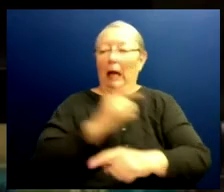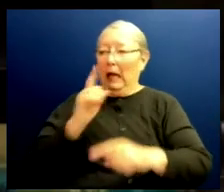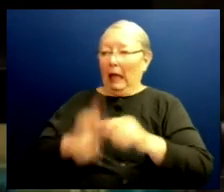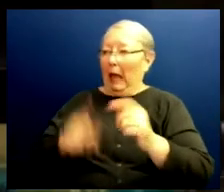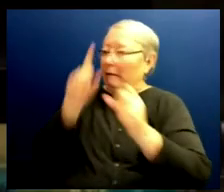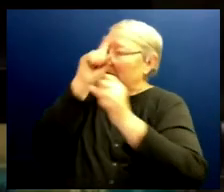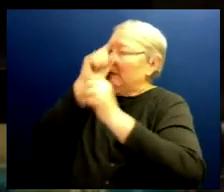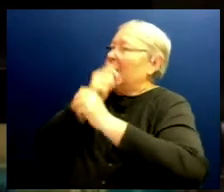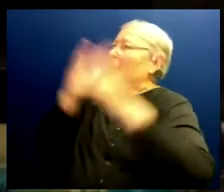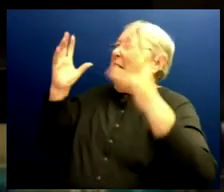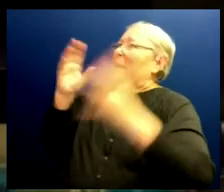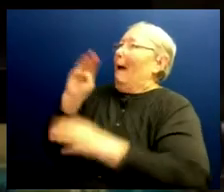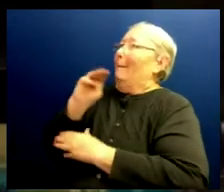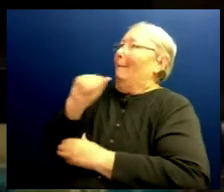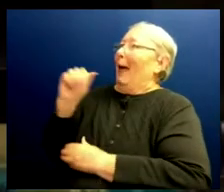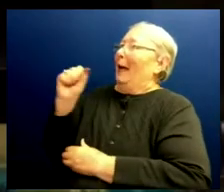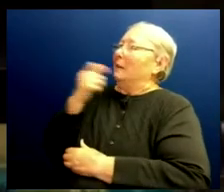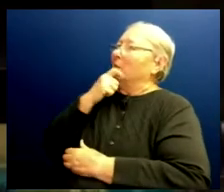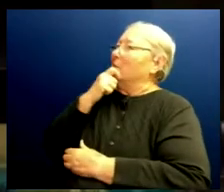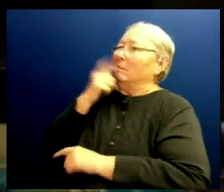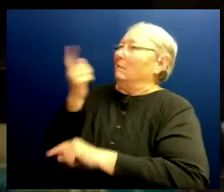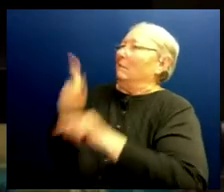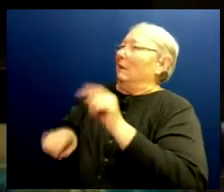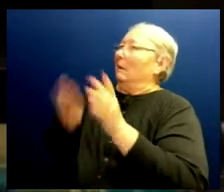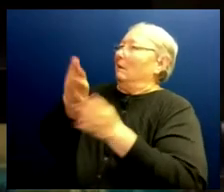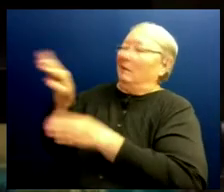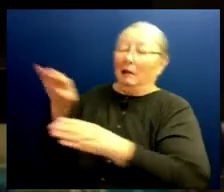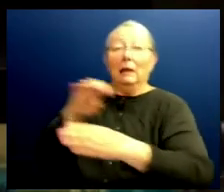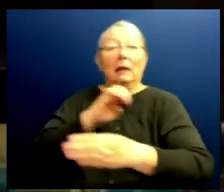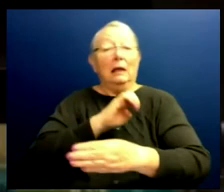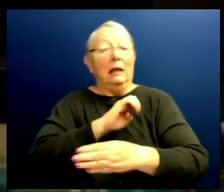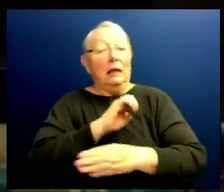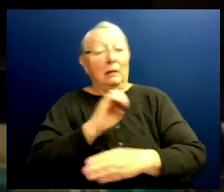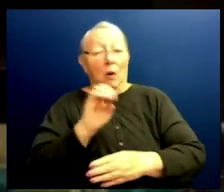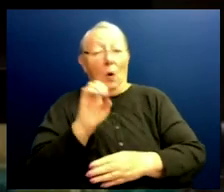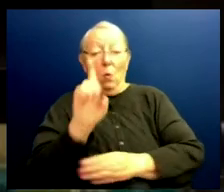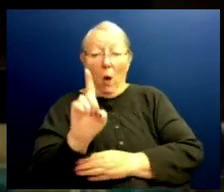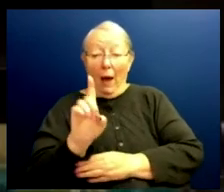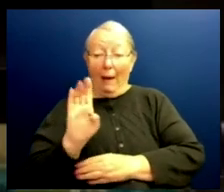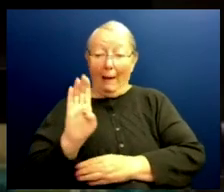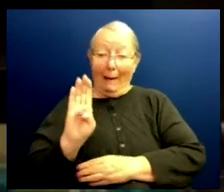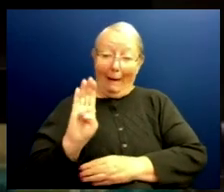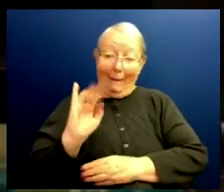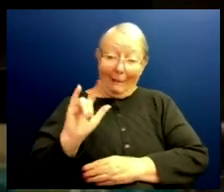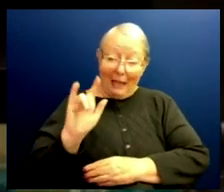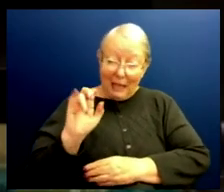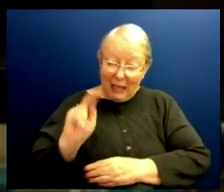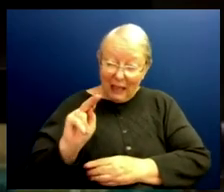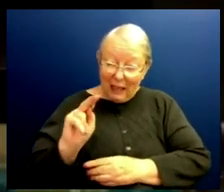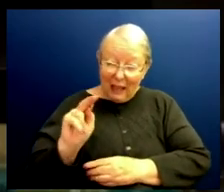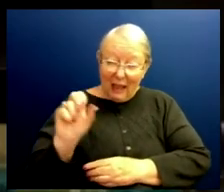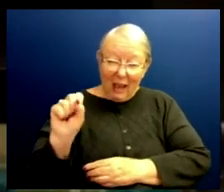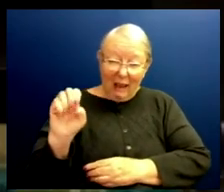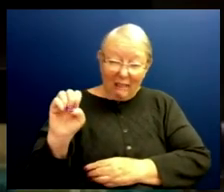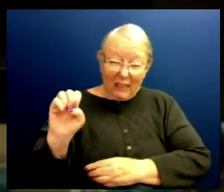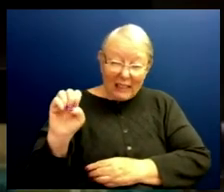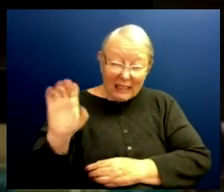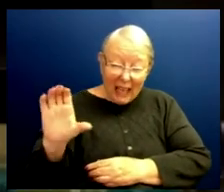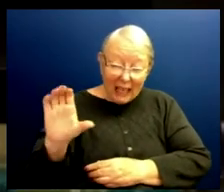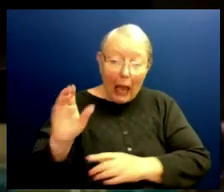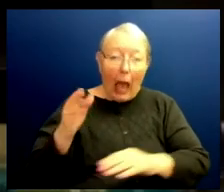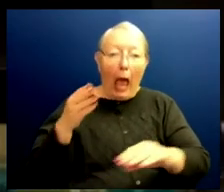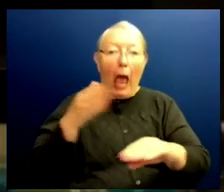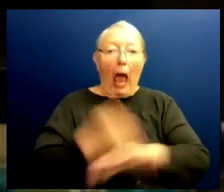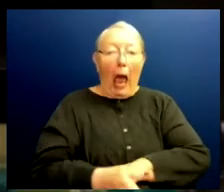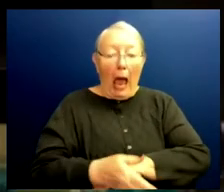that, in fact, very shortly, billionths of a second after the Big Bang took place, that energy converted